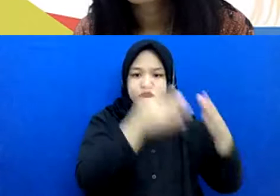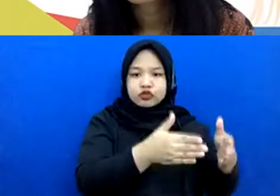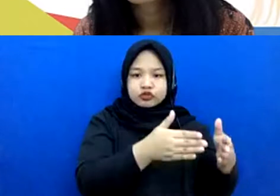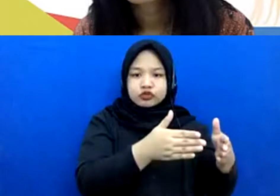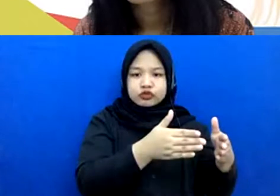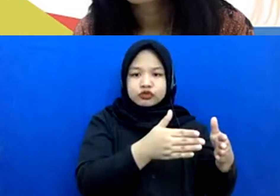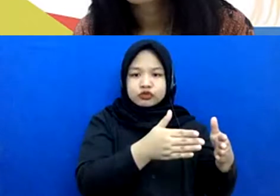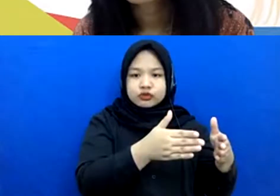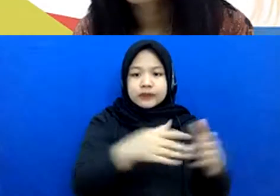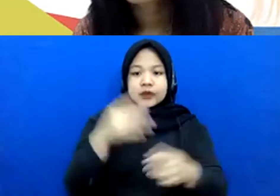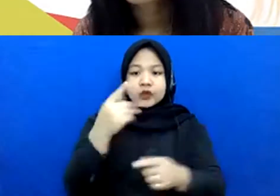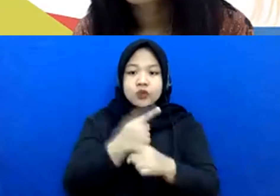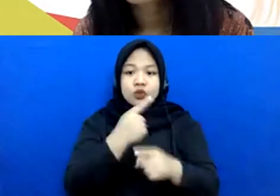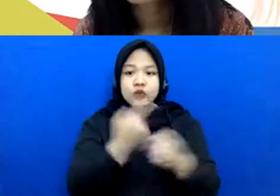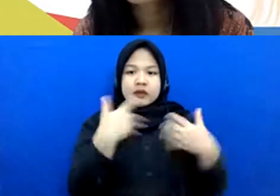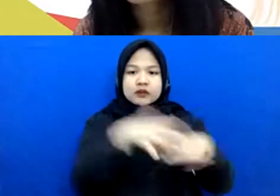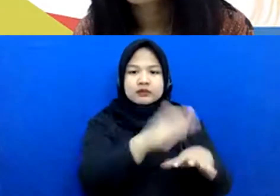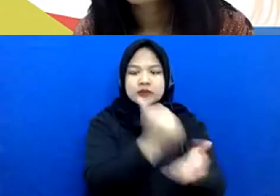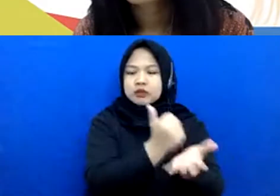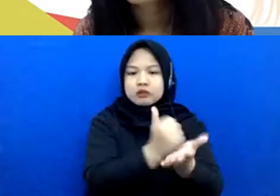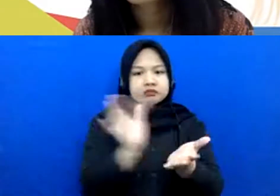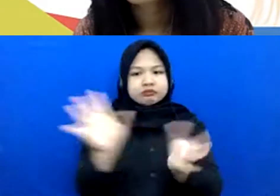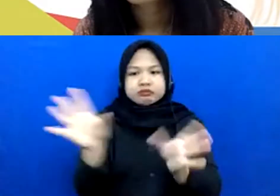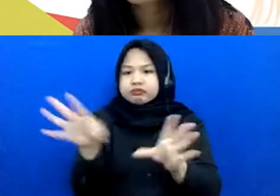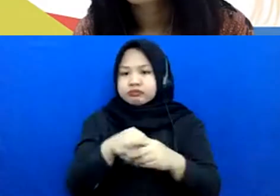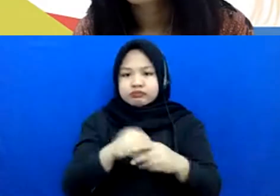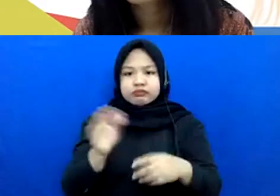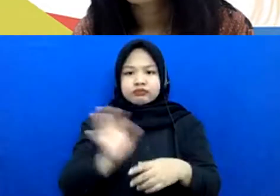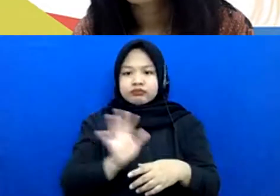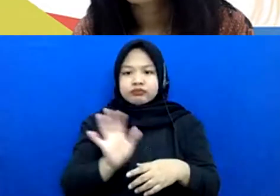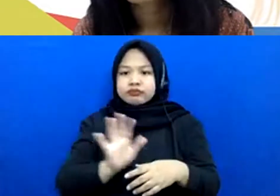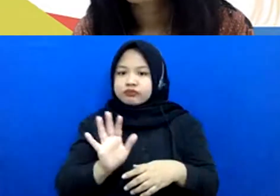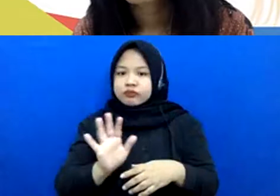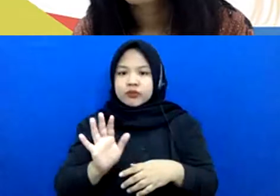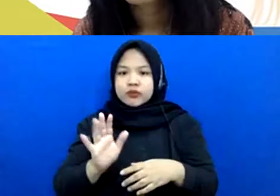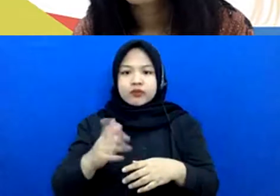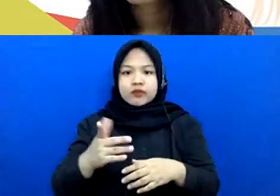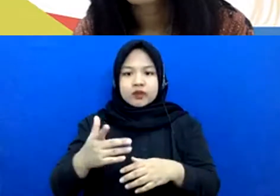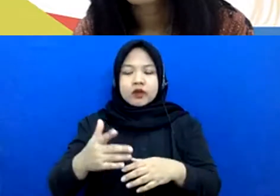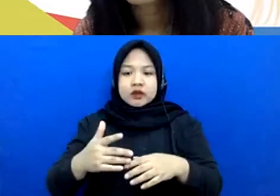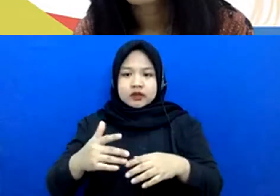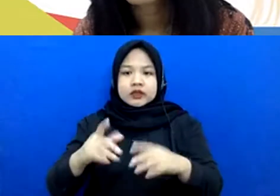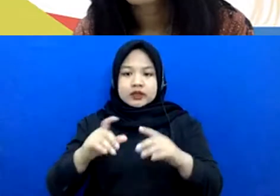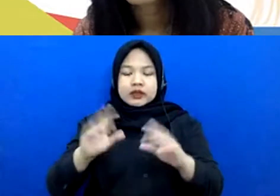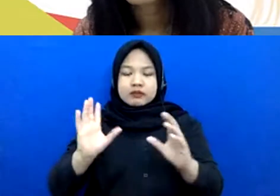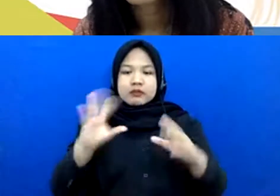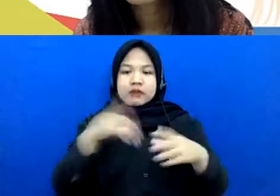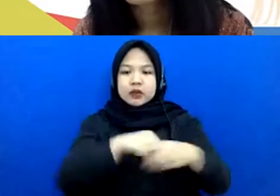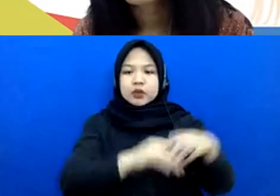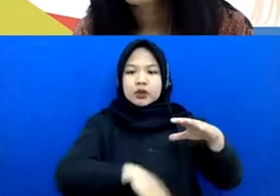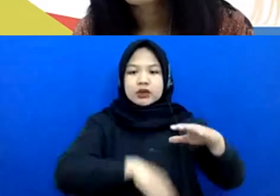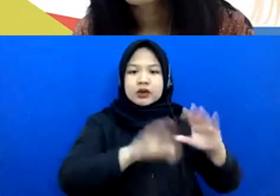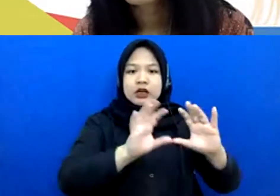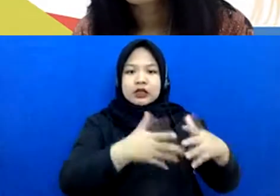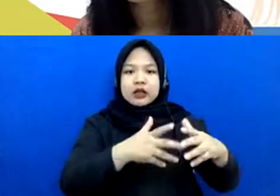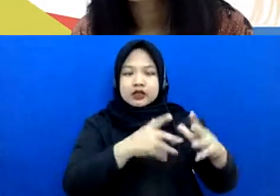the mainstream teacher actually is not really involved. They are not even involved in the fully special education class in the even